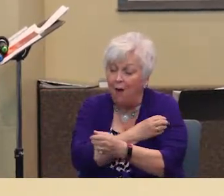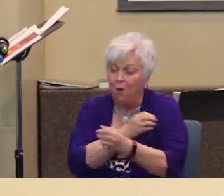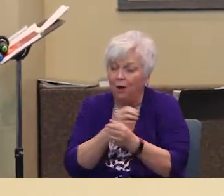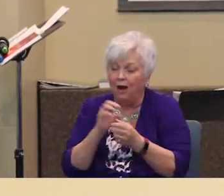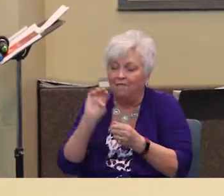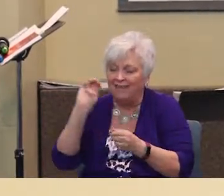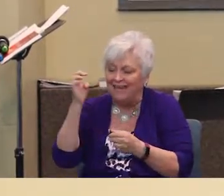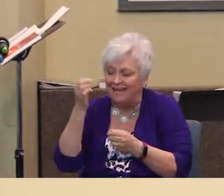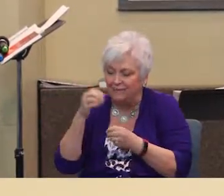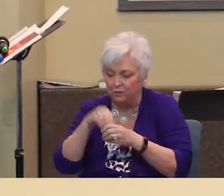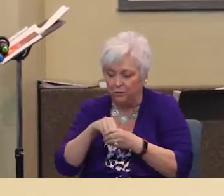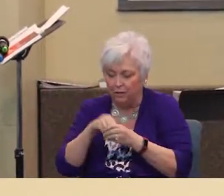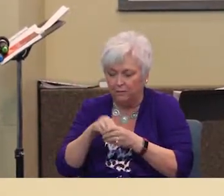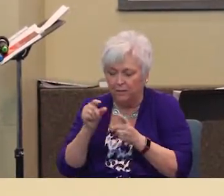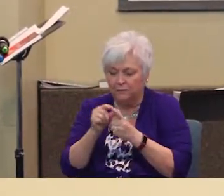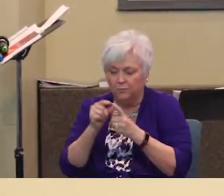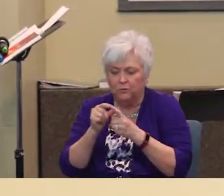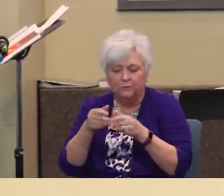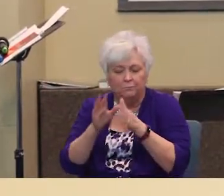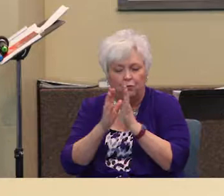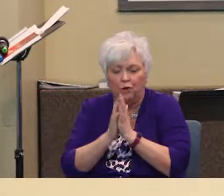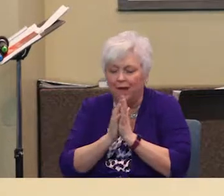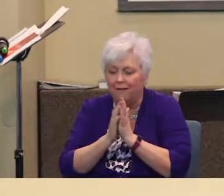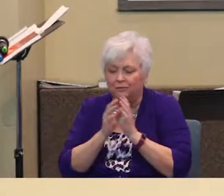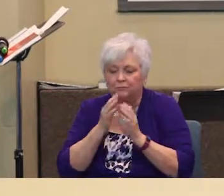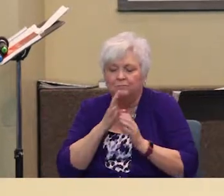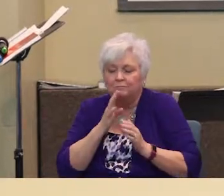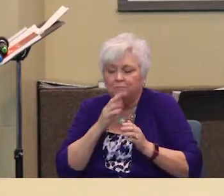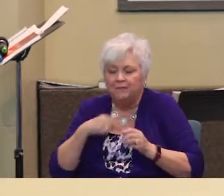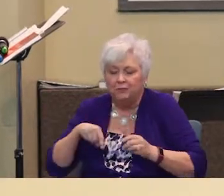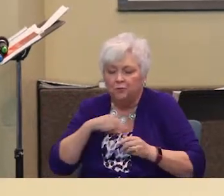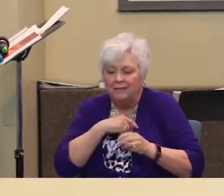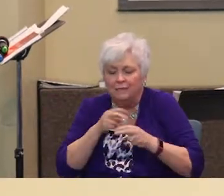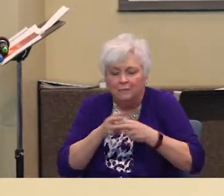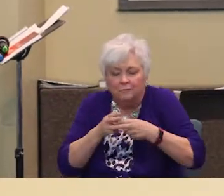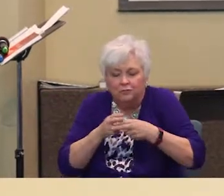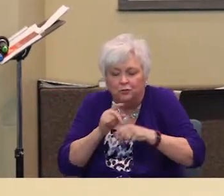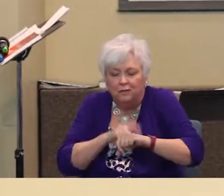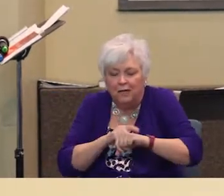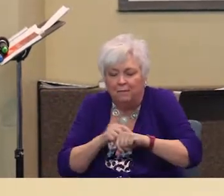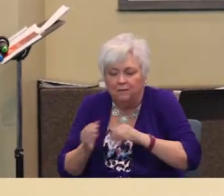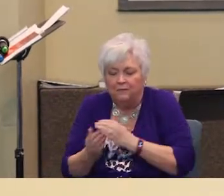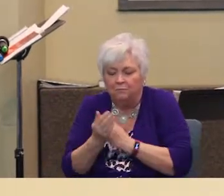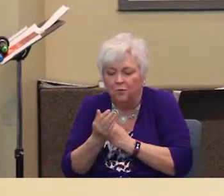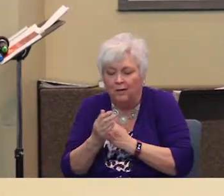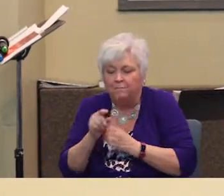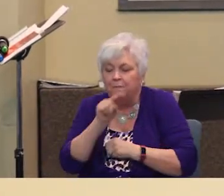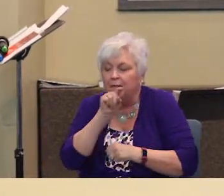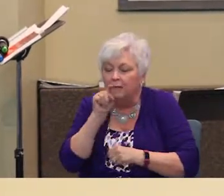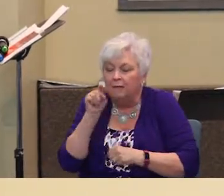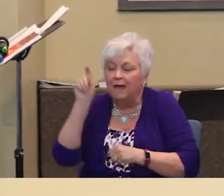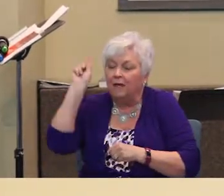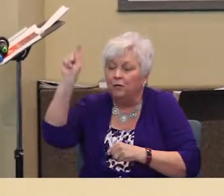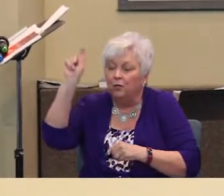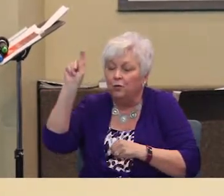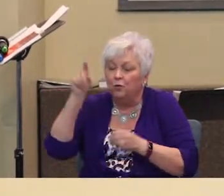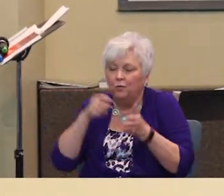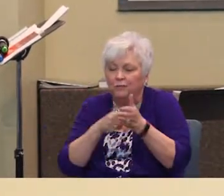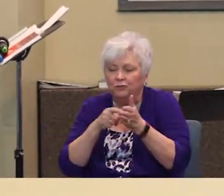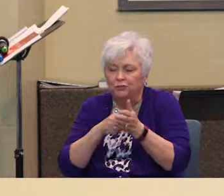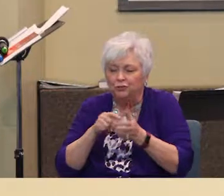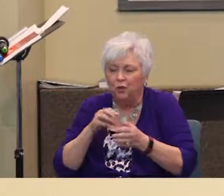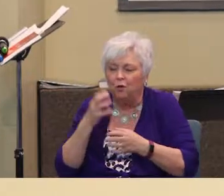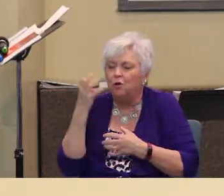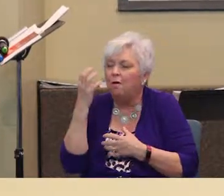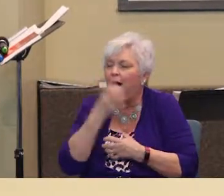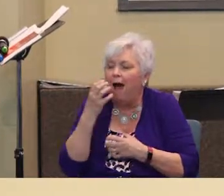God, I pray that you will speak to us, that in the short time that we have left this morning, God, that you would show your awesome power through